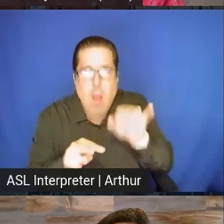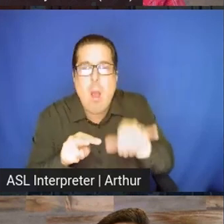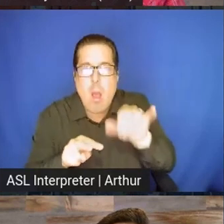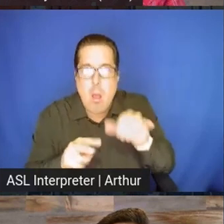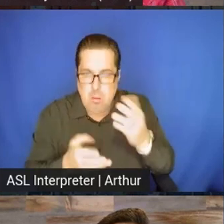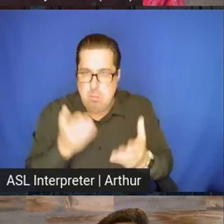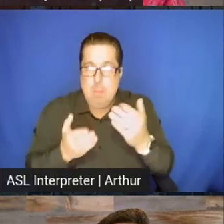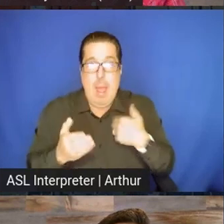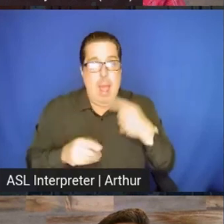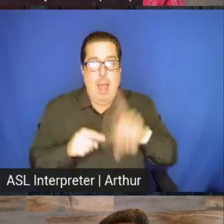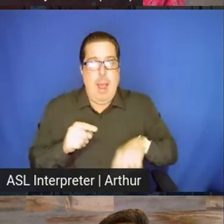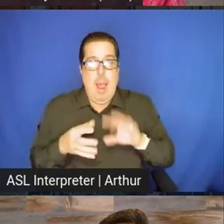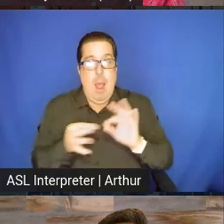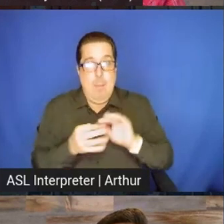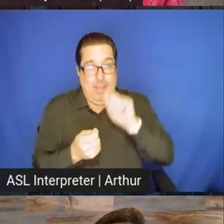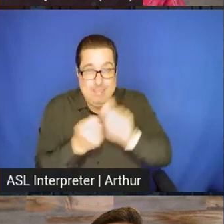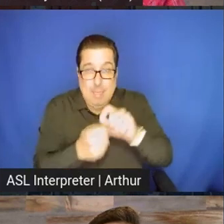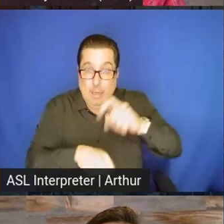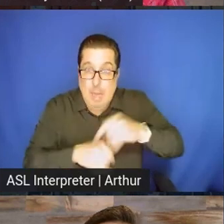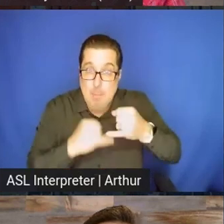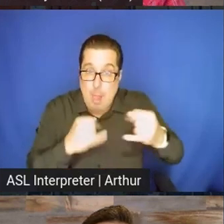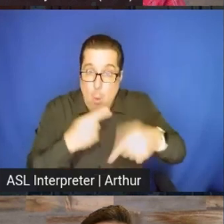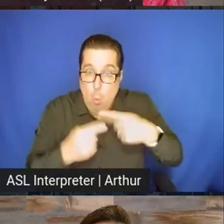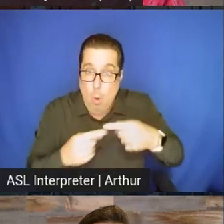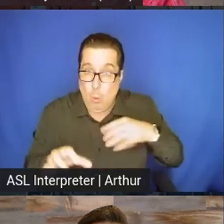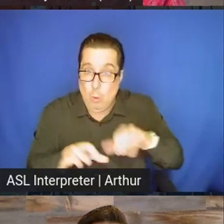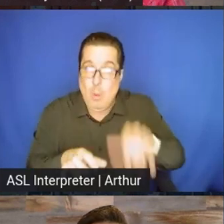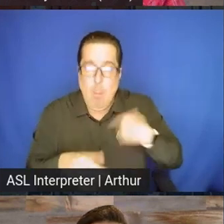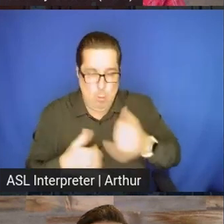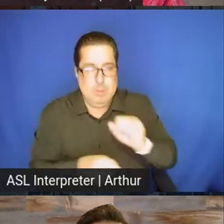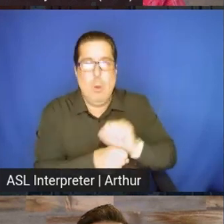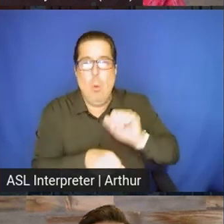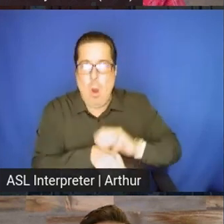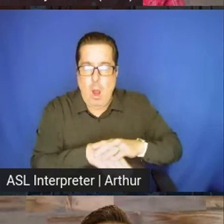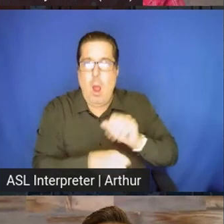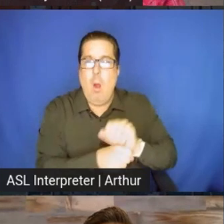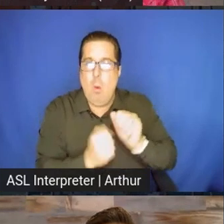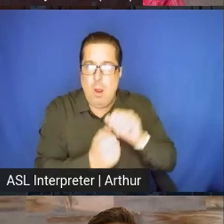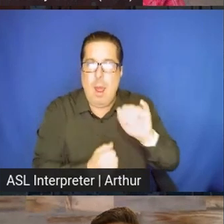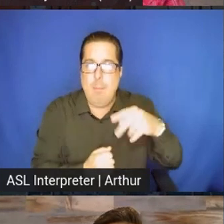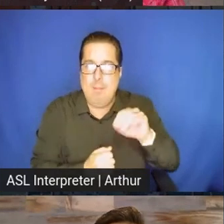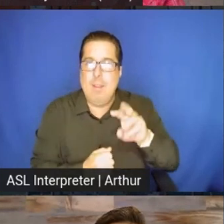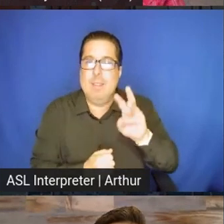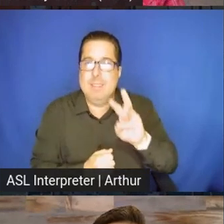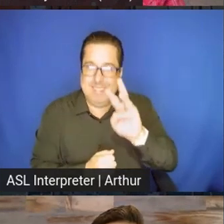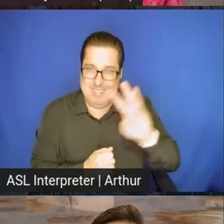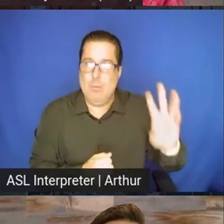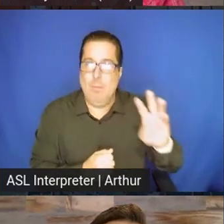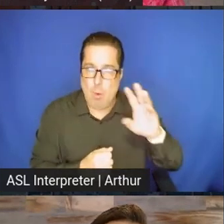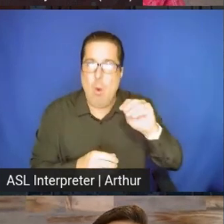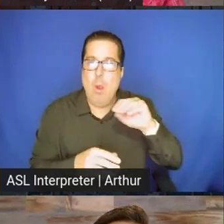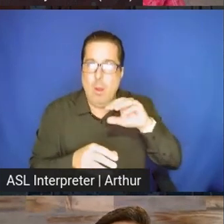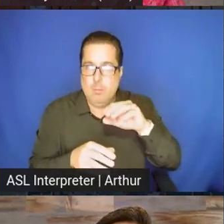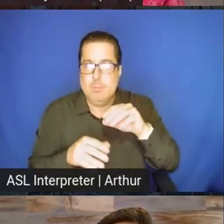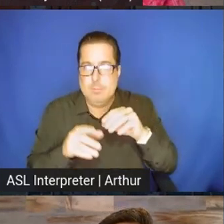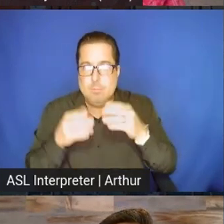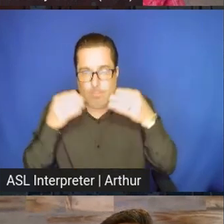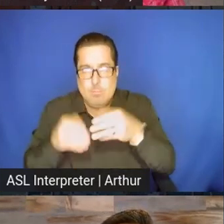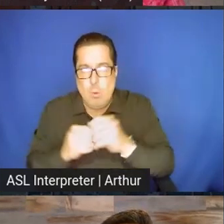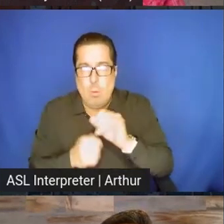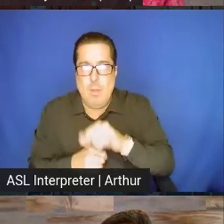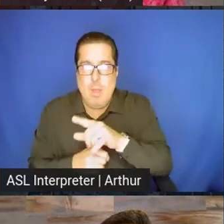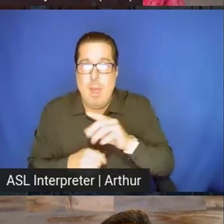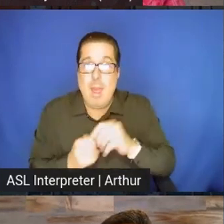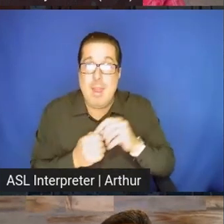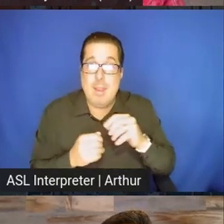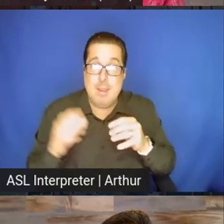yeah, I cannot comment on the exact timeline, but we are working on to integrate the NAT64 and the DNS64. Maybe when we integrate